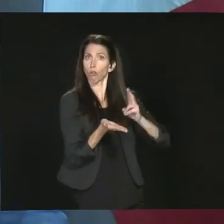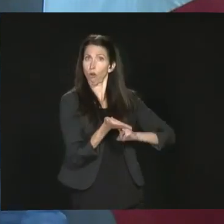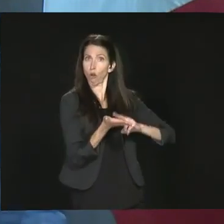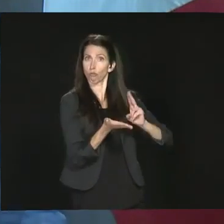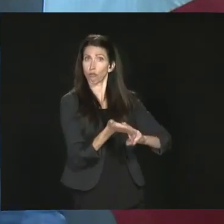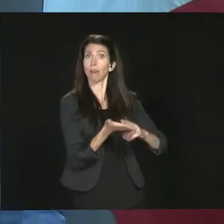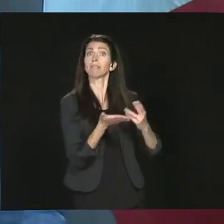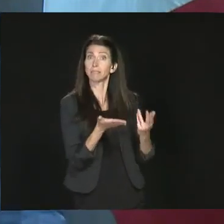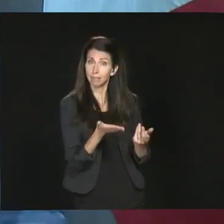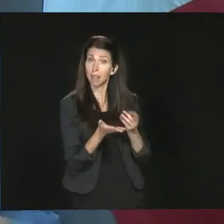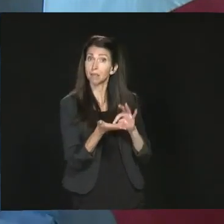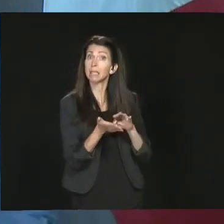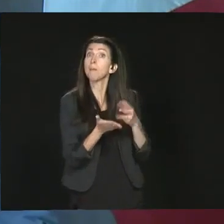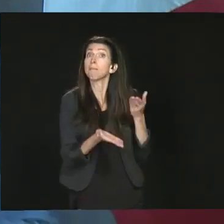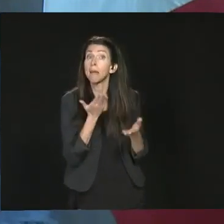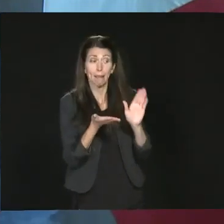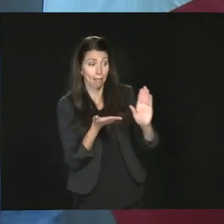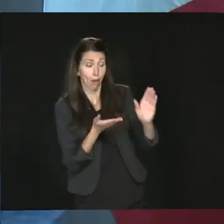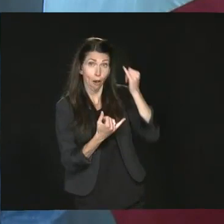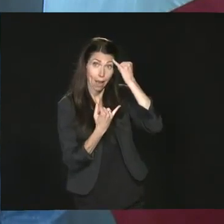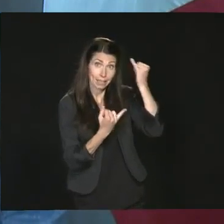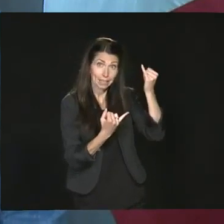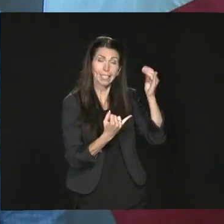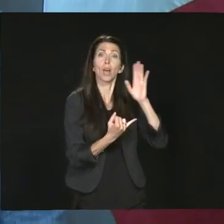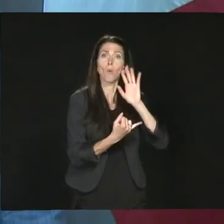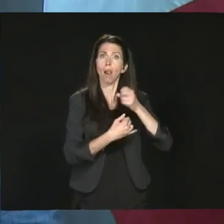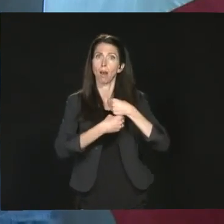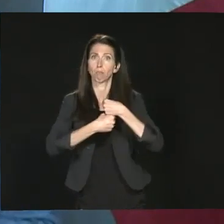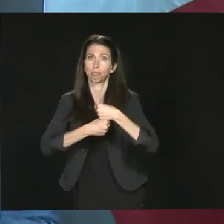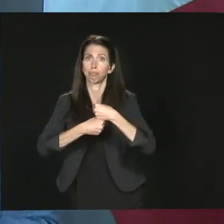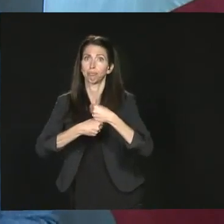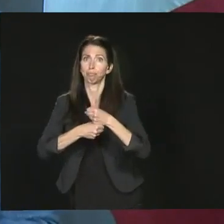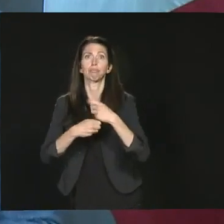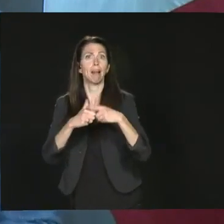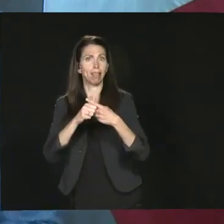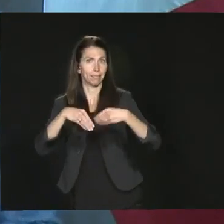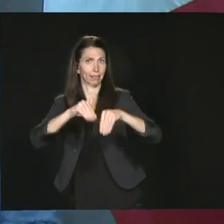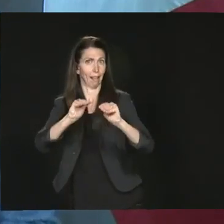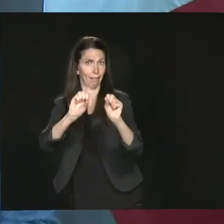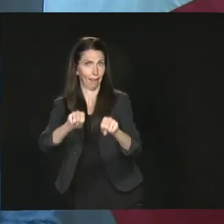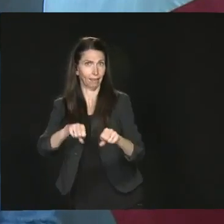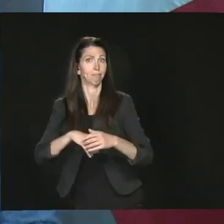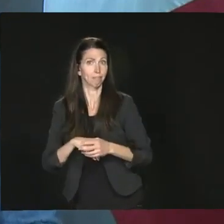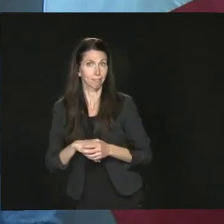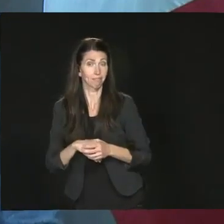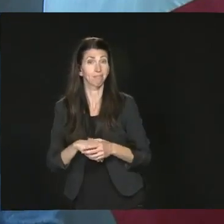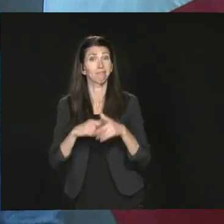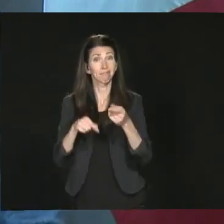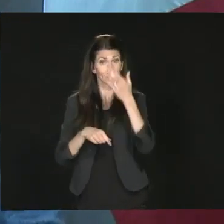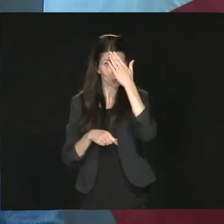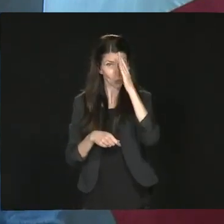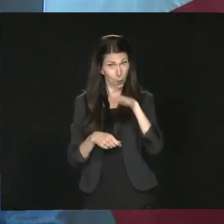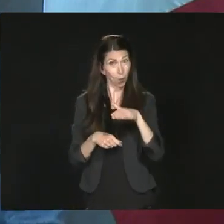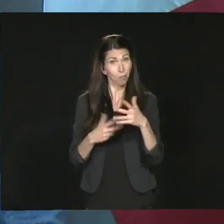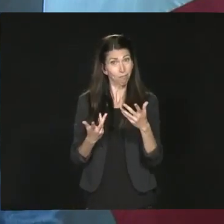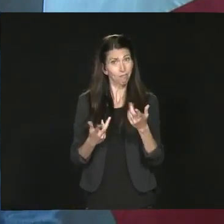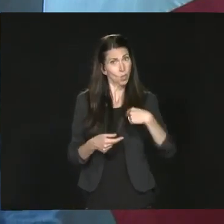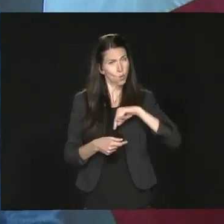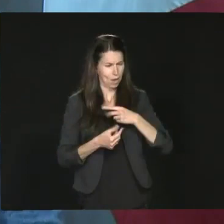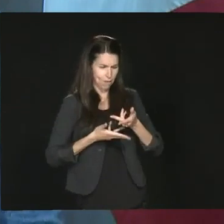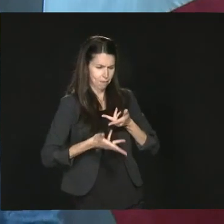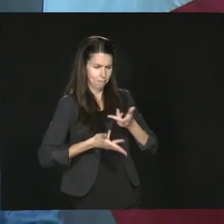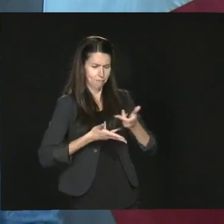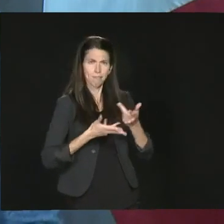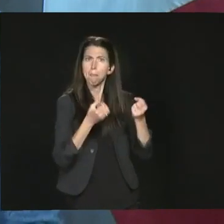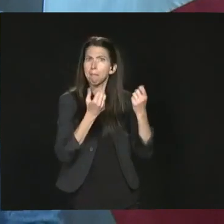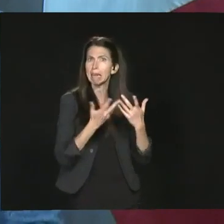market. As you know, we've been working with Canadian companies to retool and scale up production of necessary